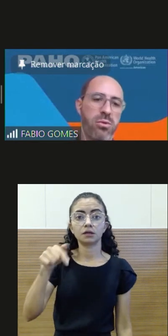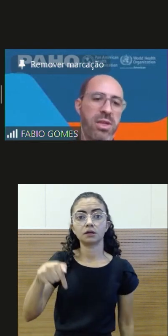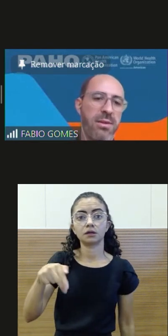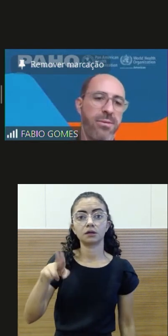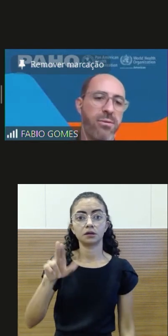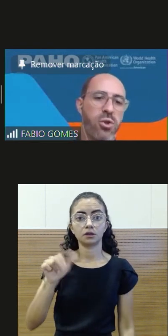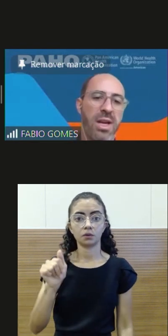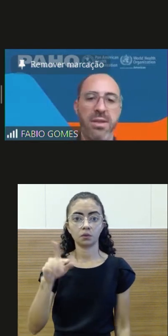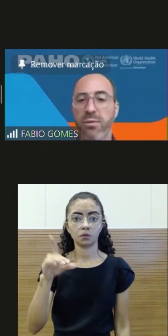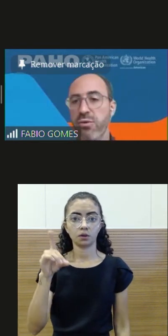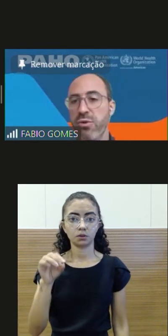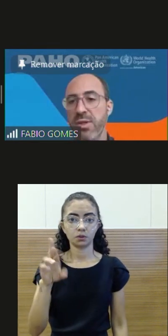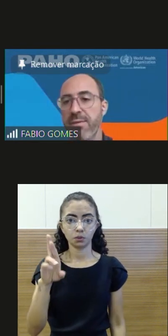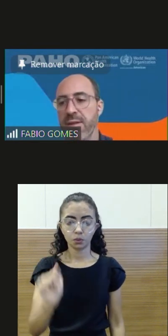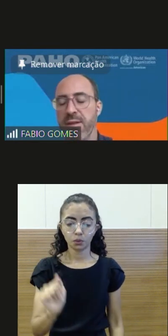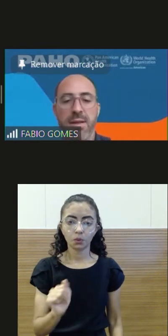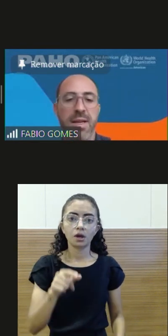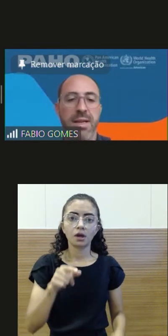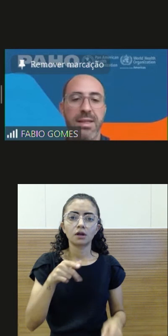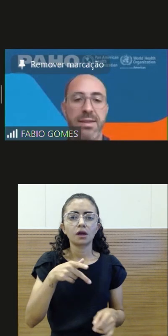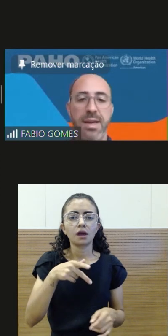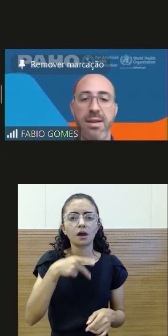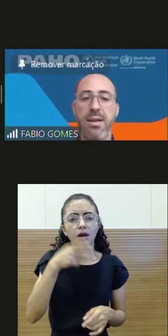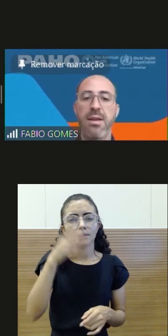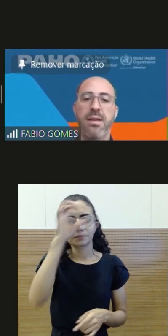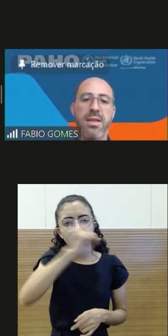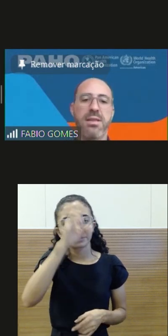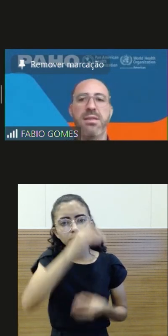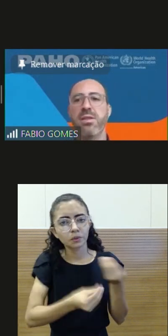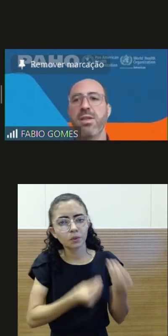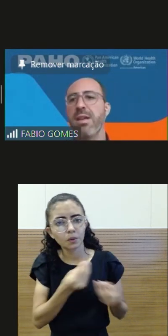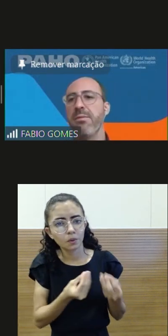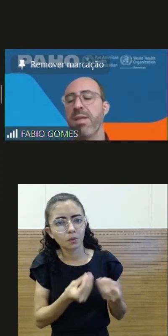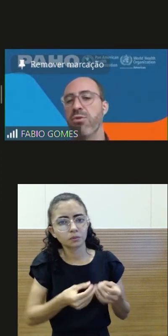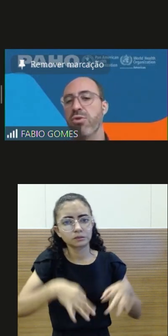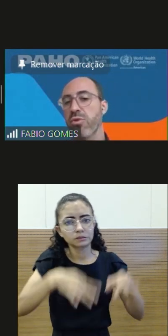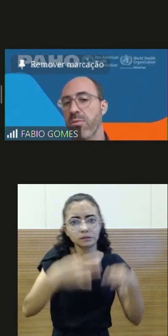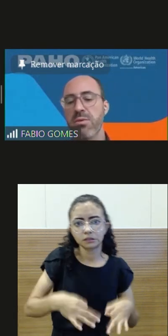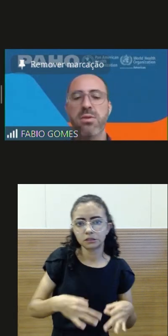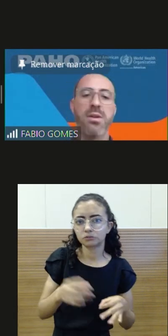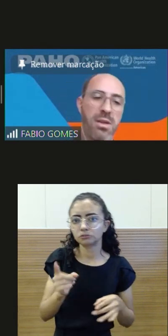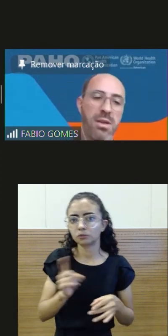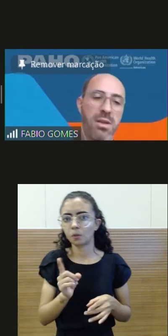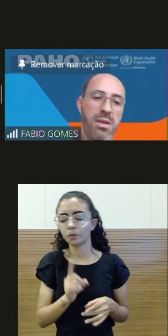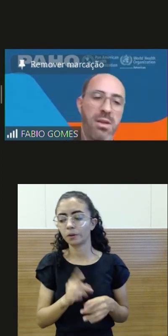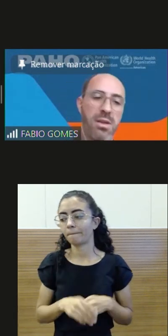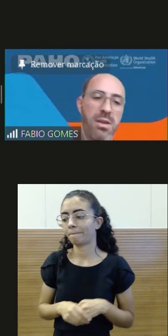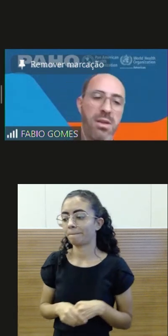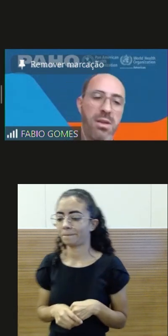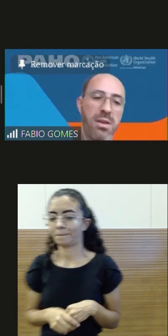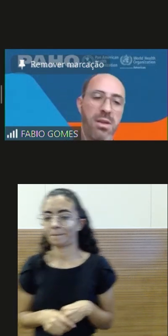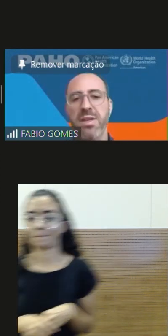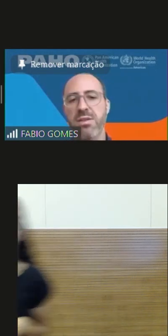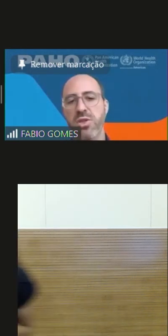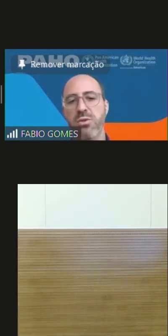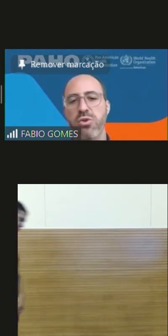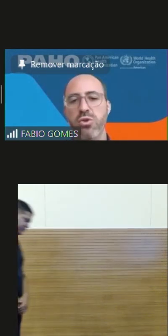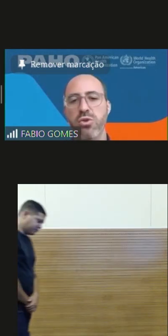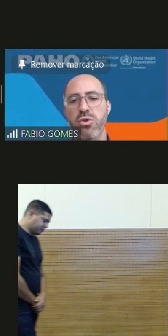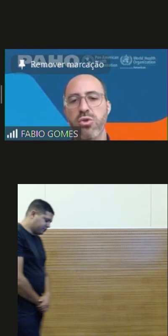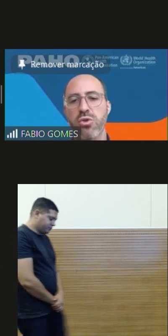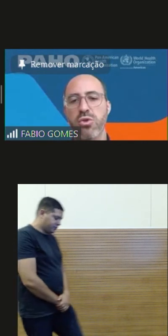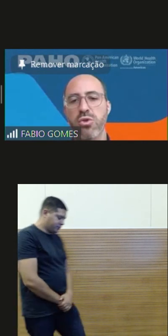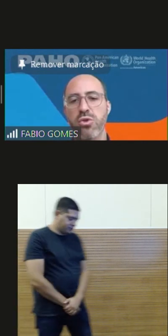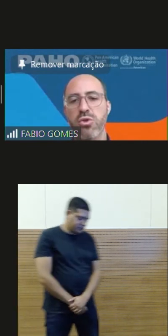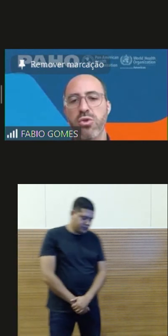And Ecuador, learning a little bit of what worked and not in England, tried